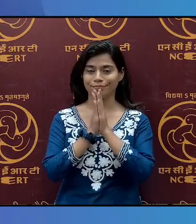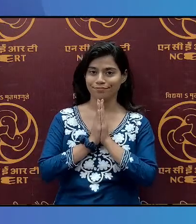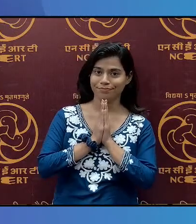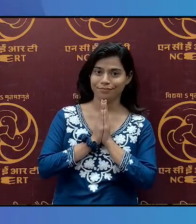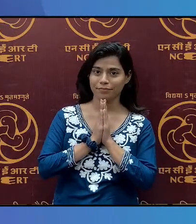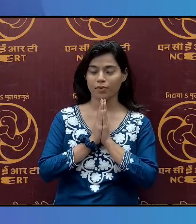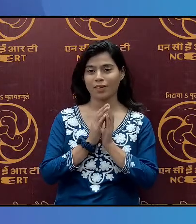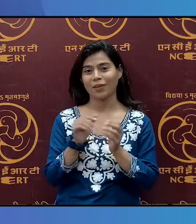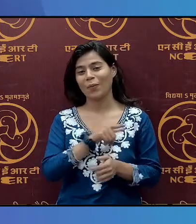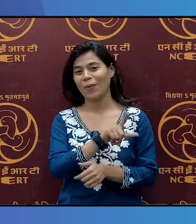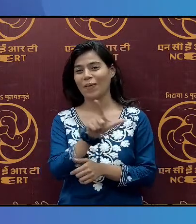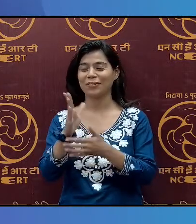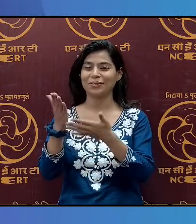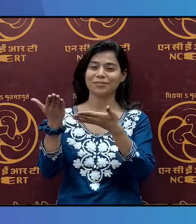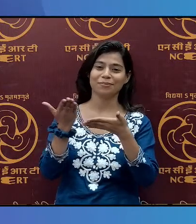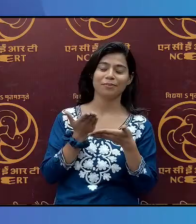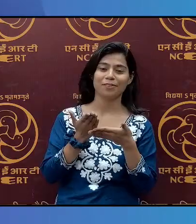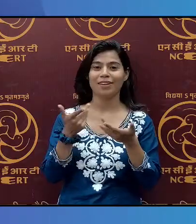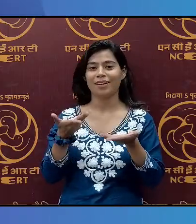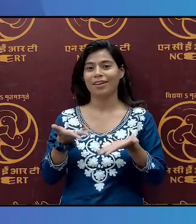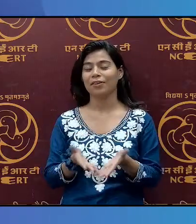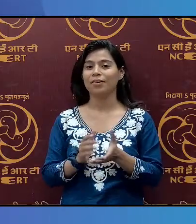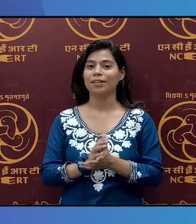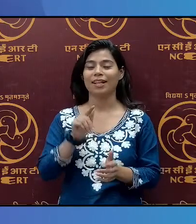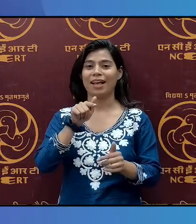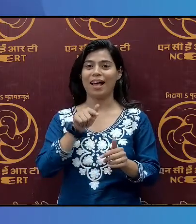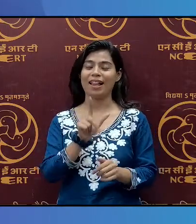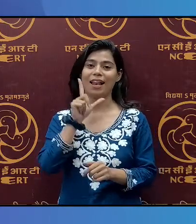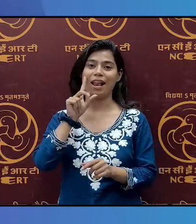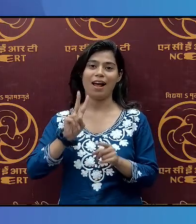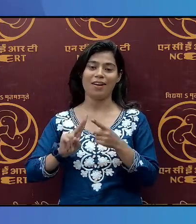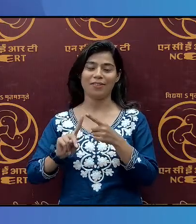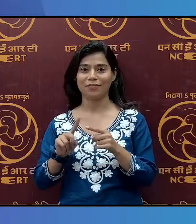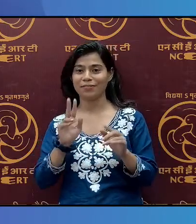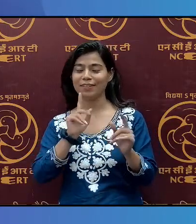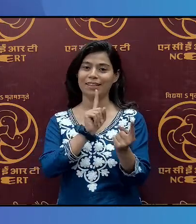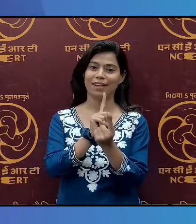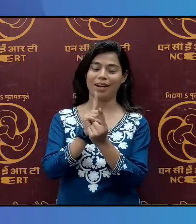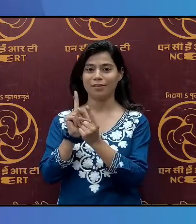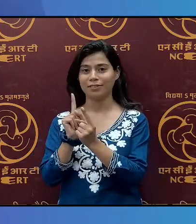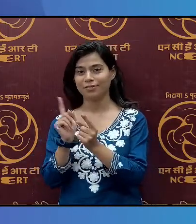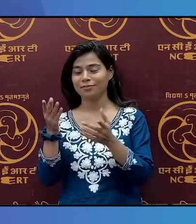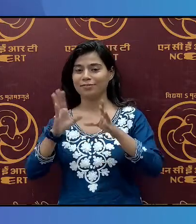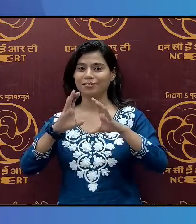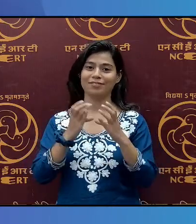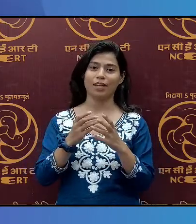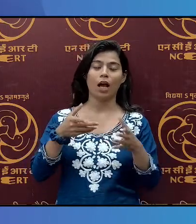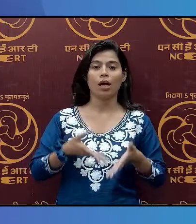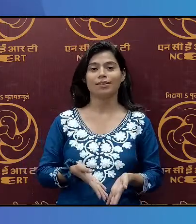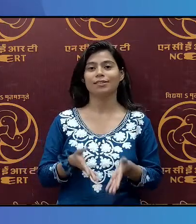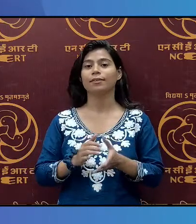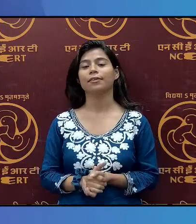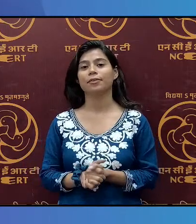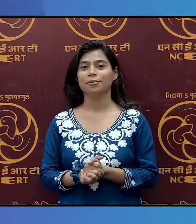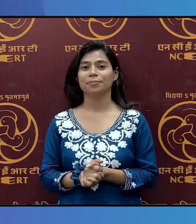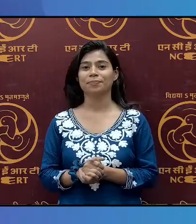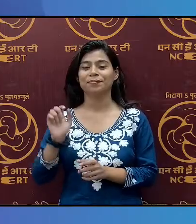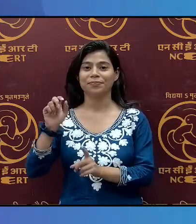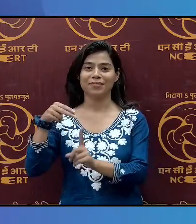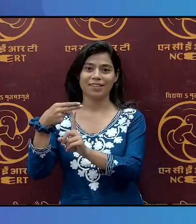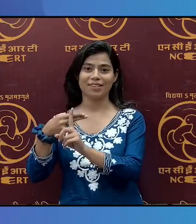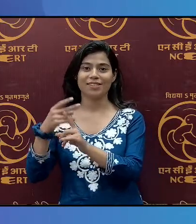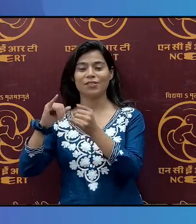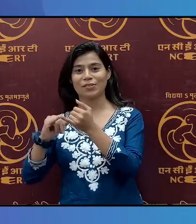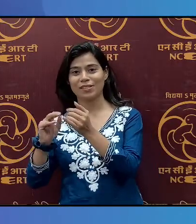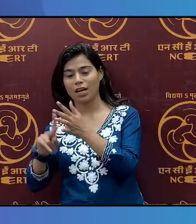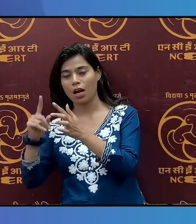Namaskar, warm welcome you all on today's live interactive session present by CIET-NCERT. My name is Rajan Rajput